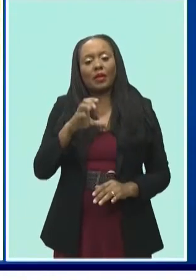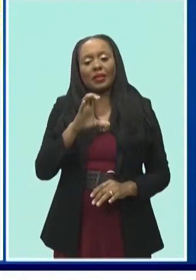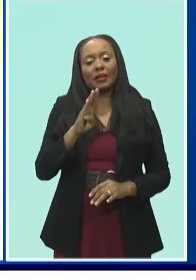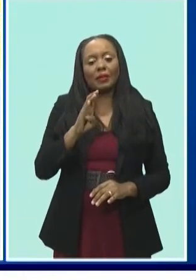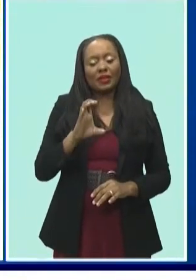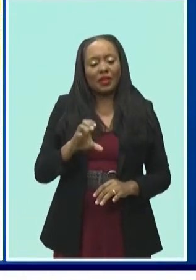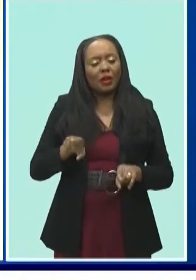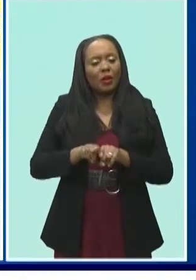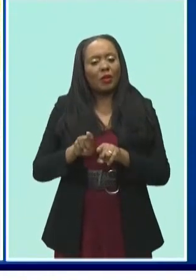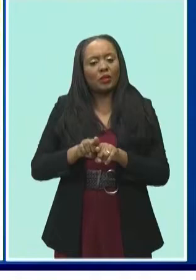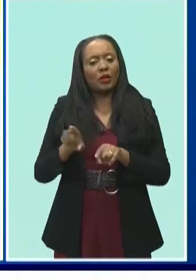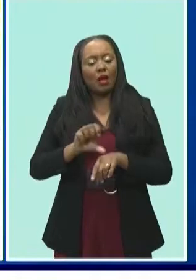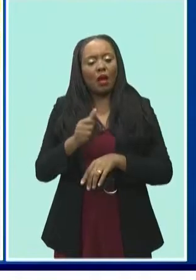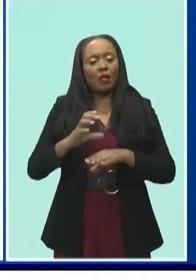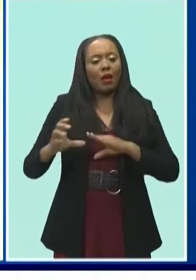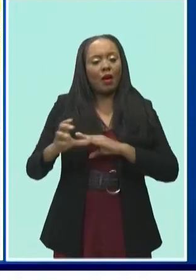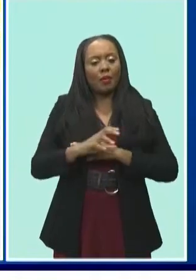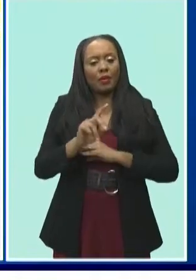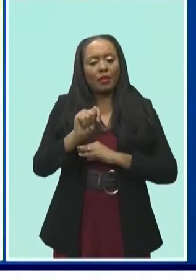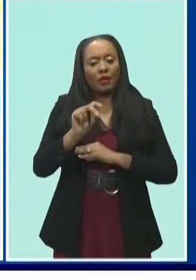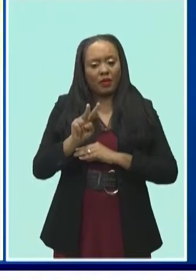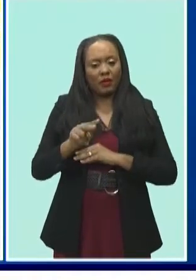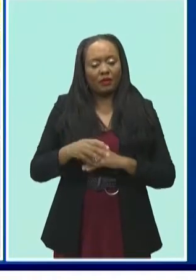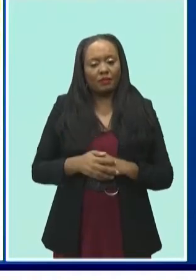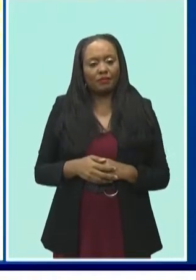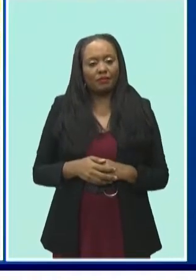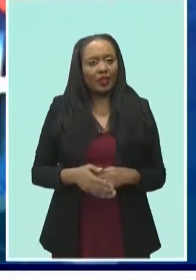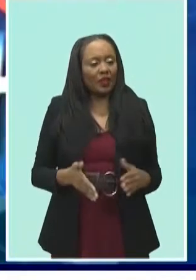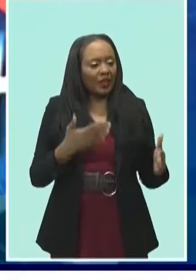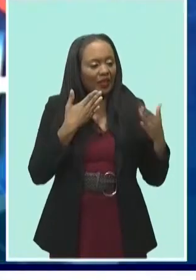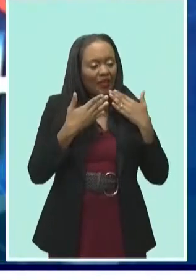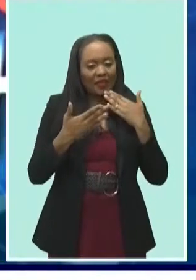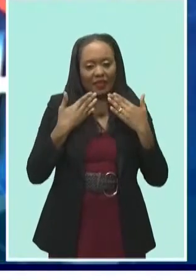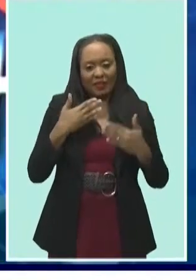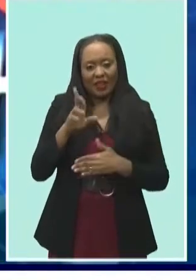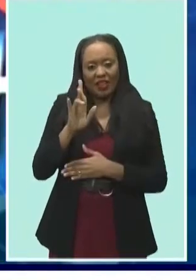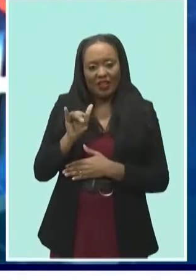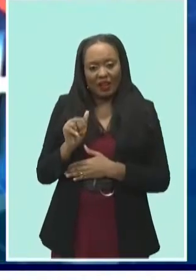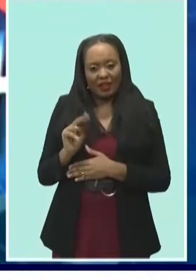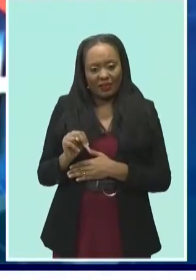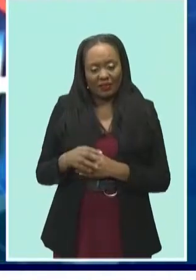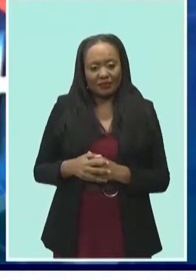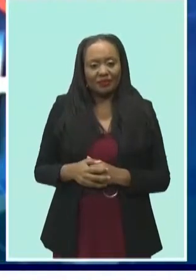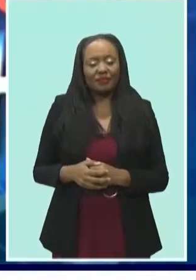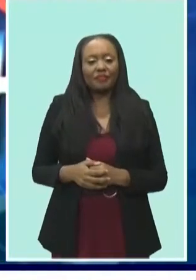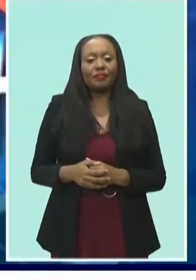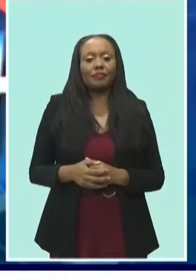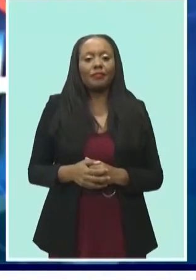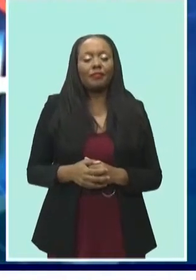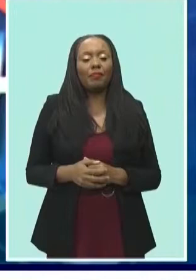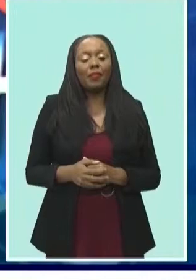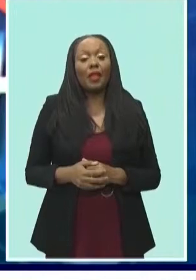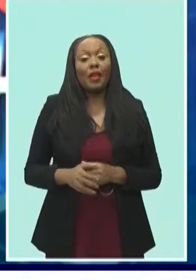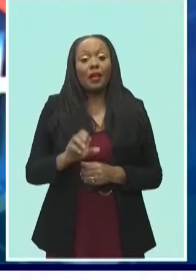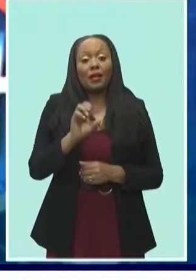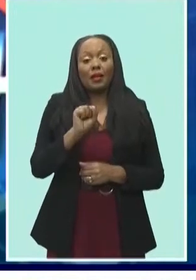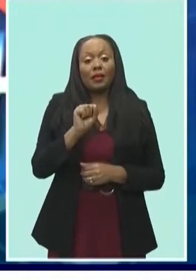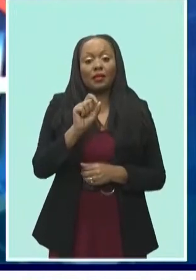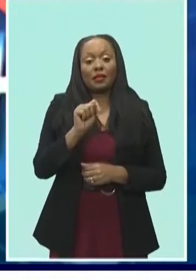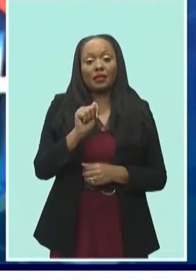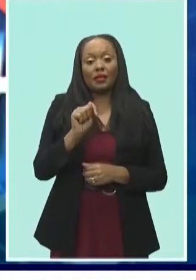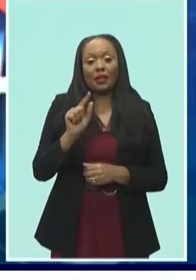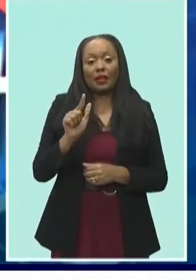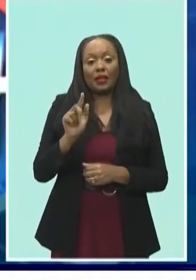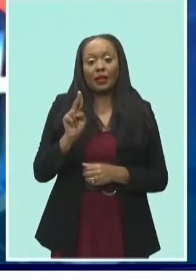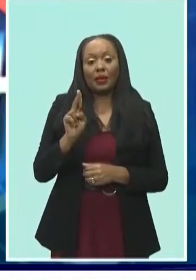stations across the region. It's back to you in the studio. And we'll all stay tuned. Thanks so much, Ryan. Well, the parish of St. Lucie is excited to be kicking